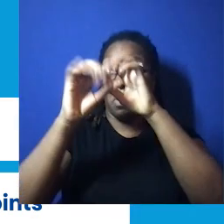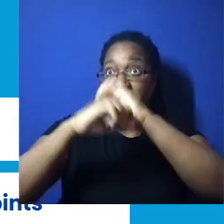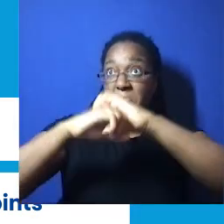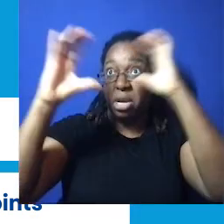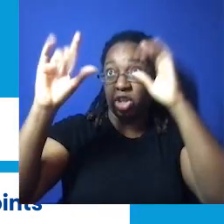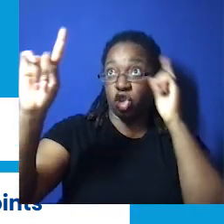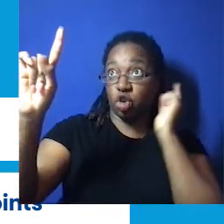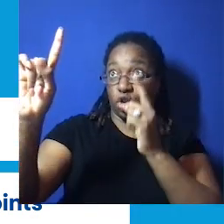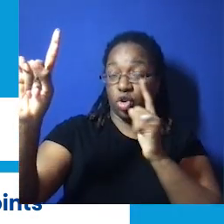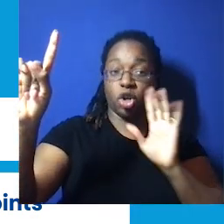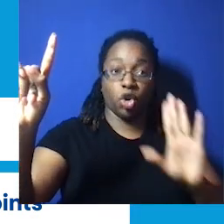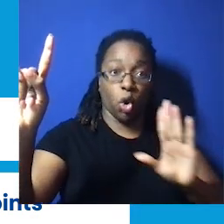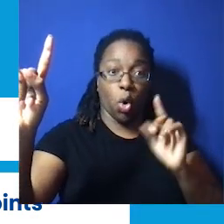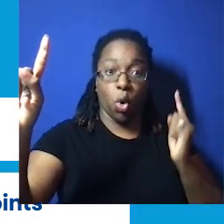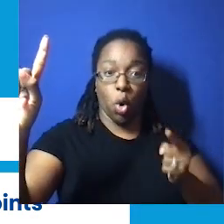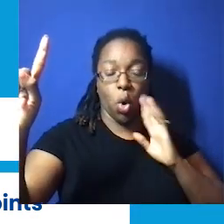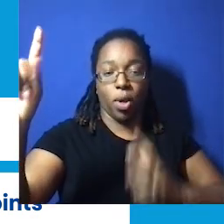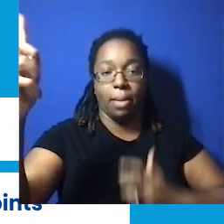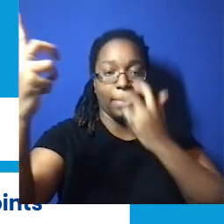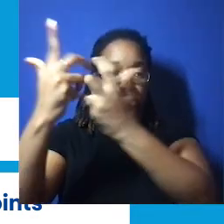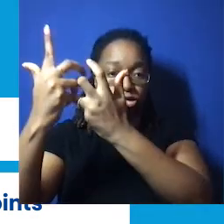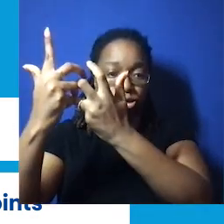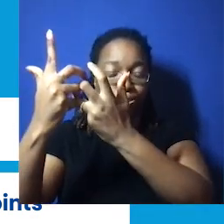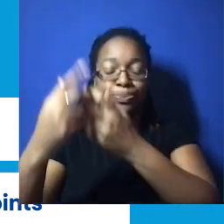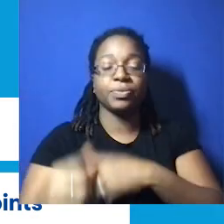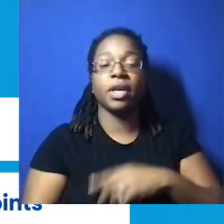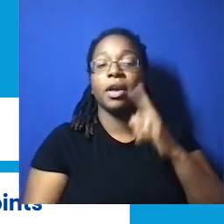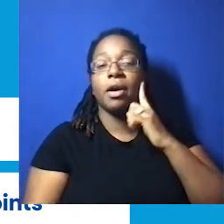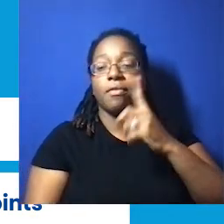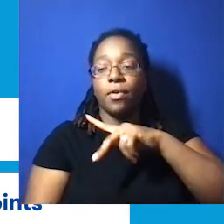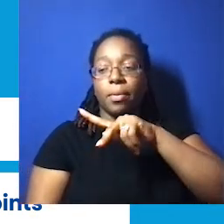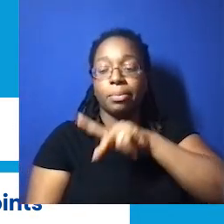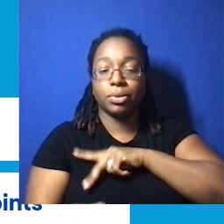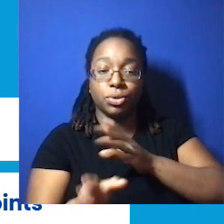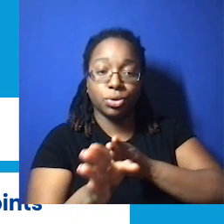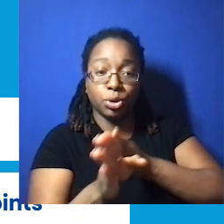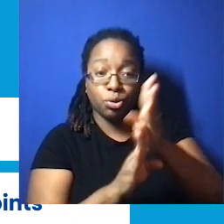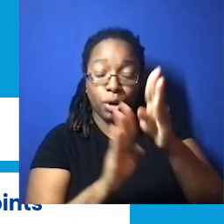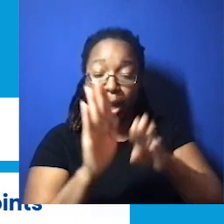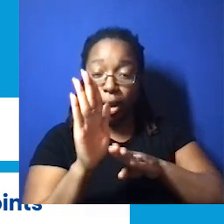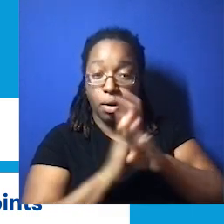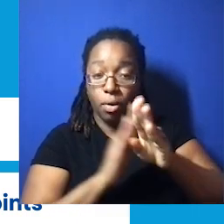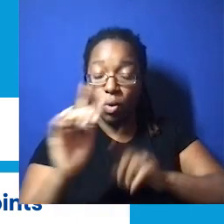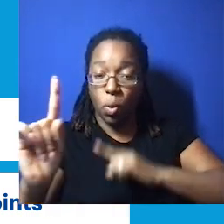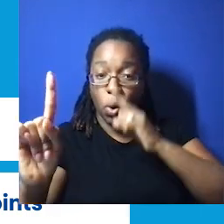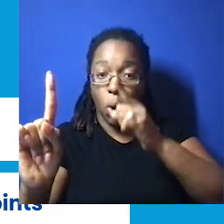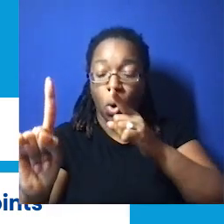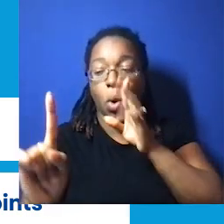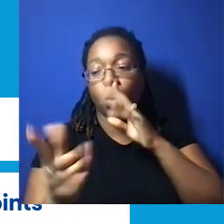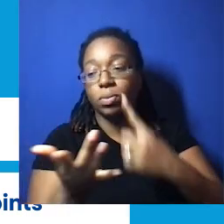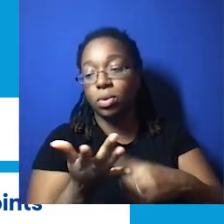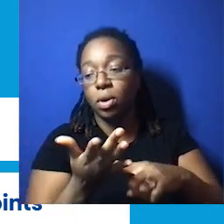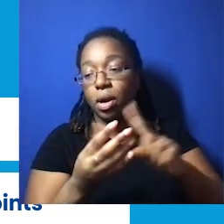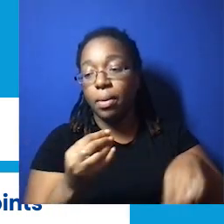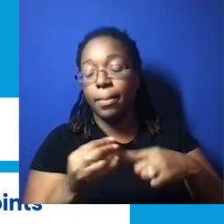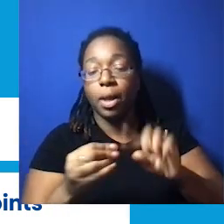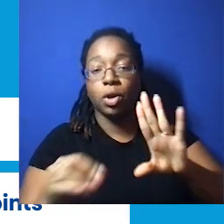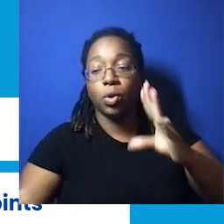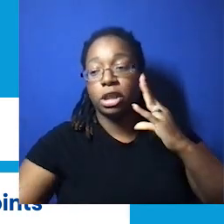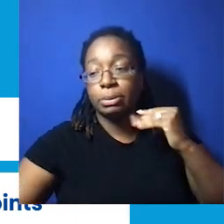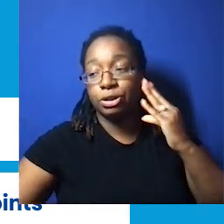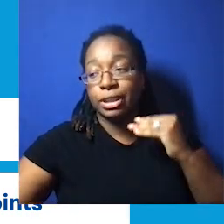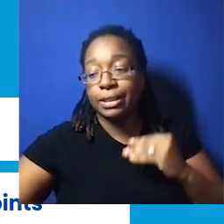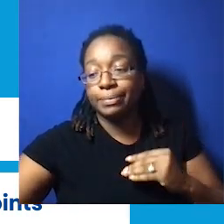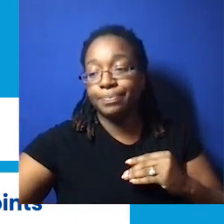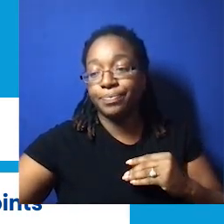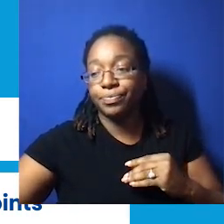And then the final section in the personal educational career goals section, this is talking about your experiences.